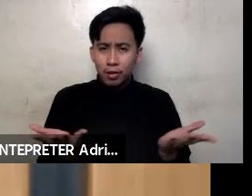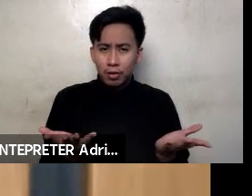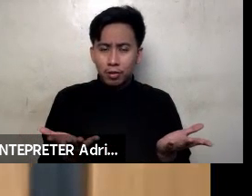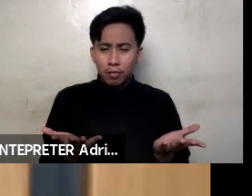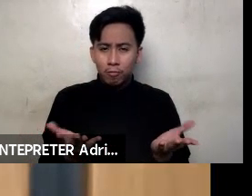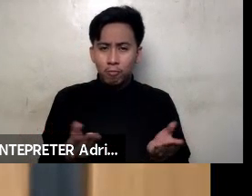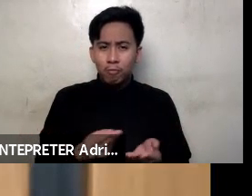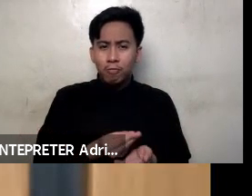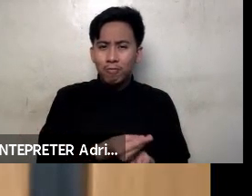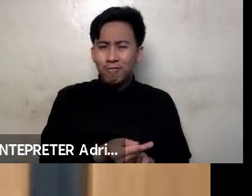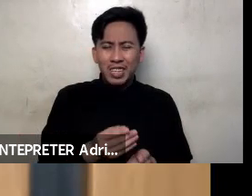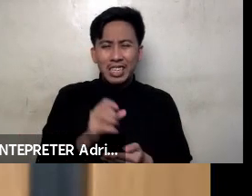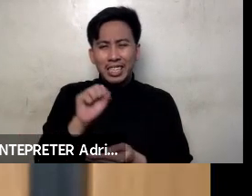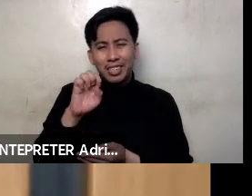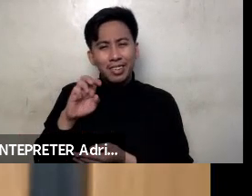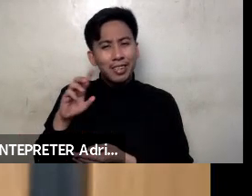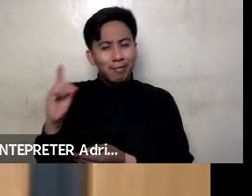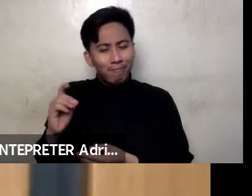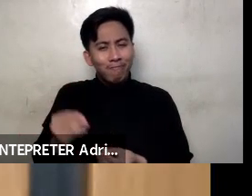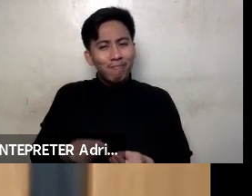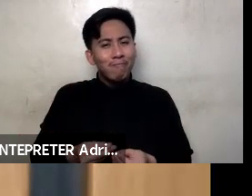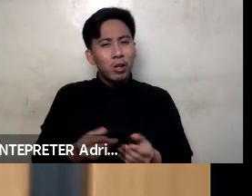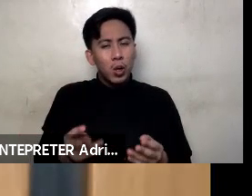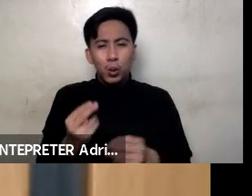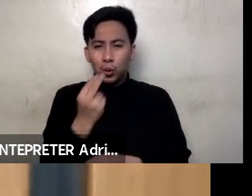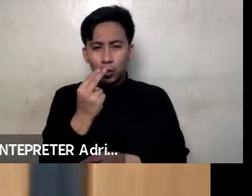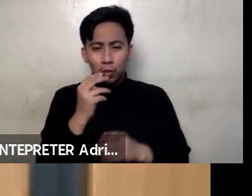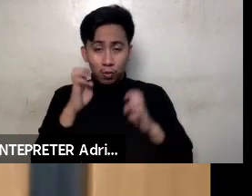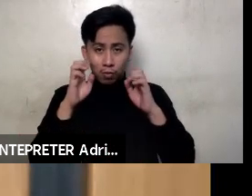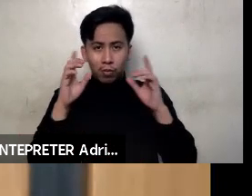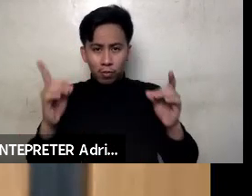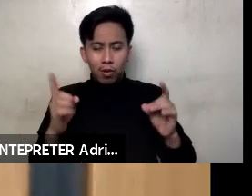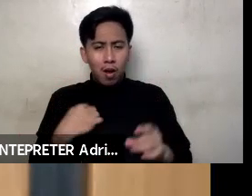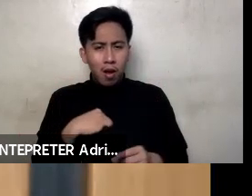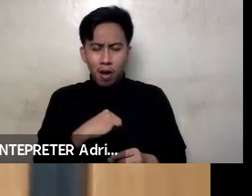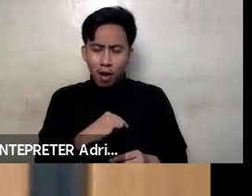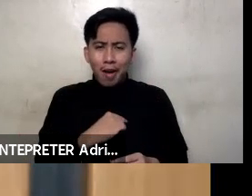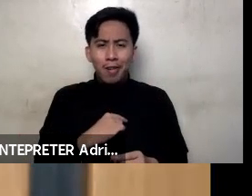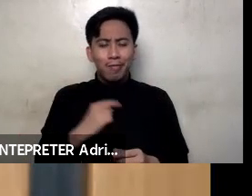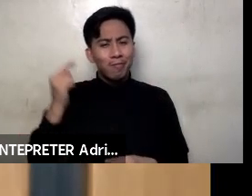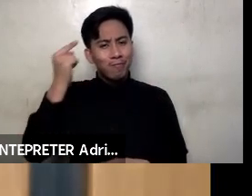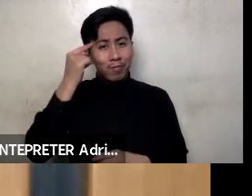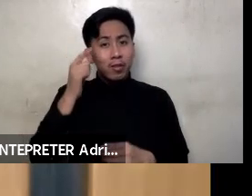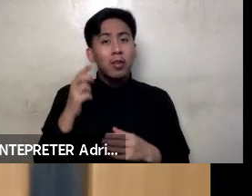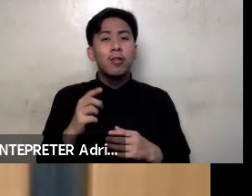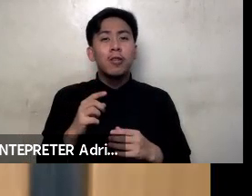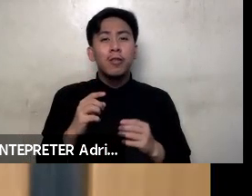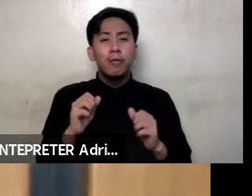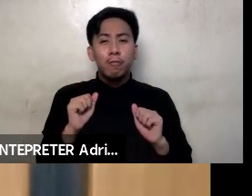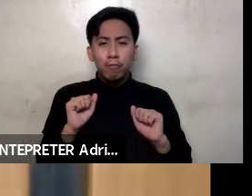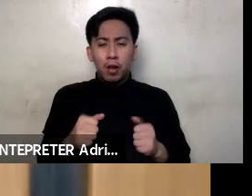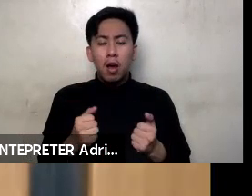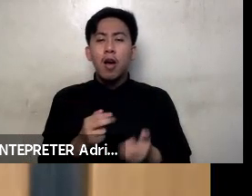seedlings. Nutrition education is also one of our interventions, such as Buntis